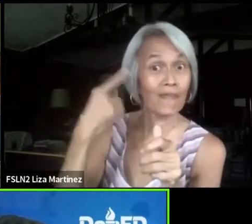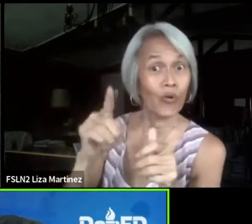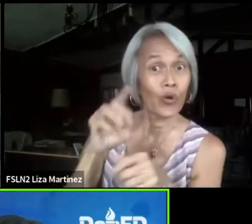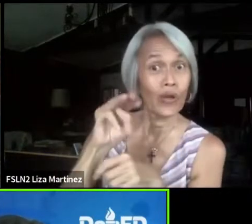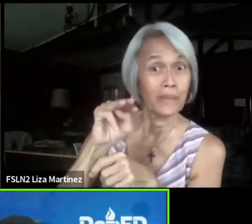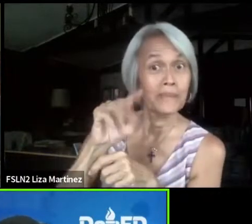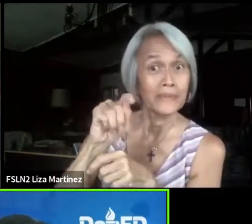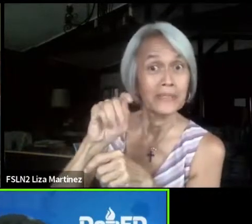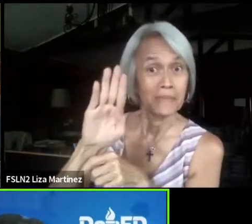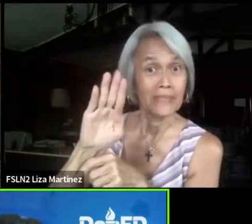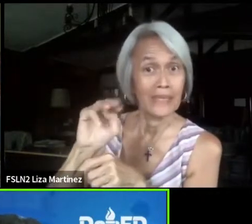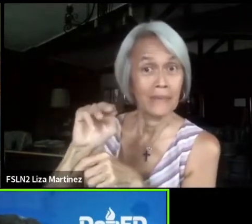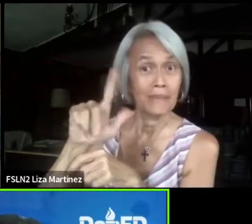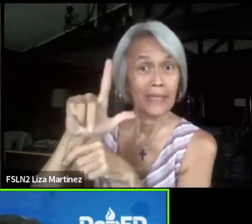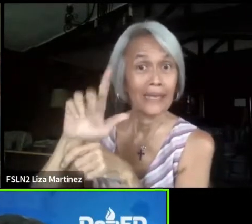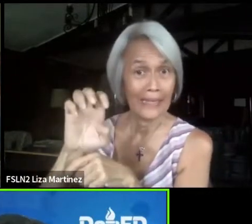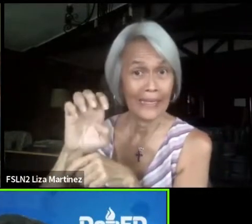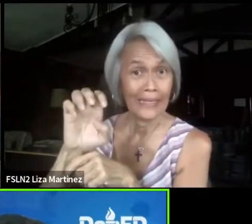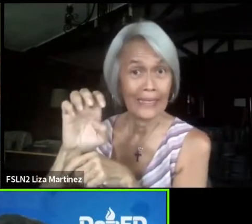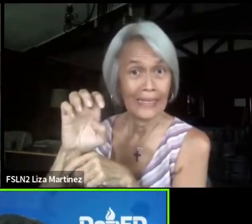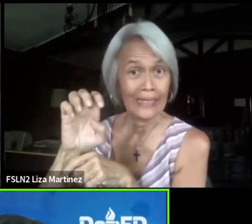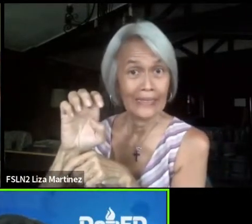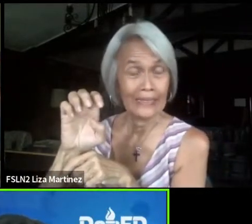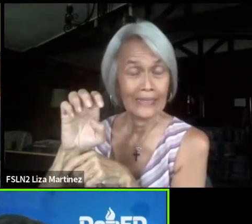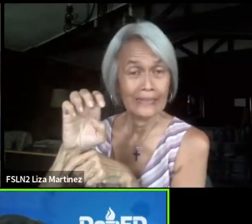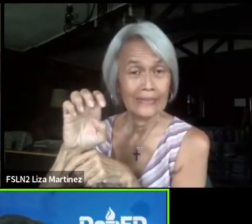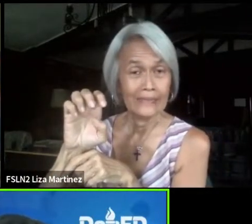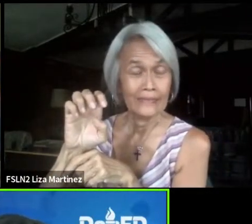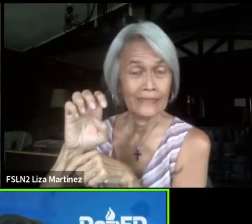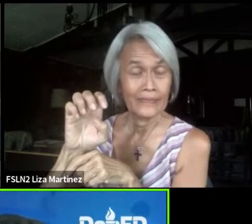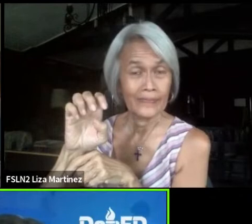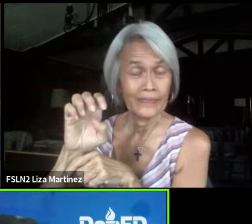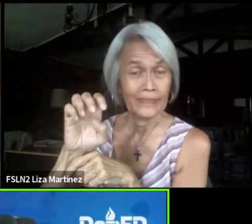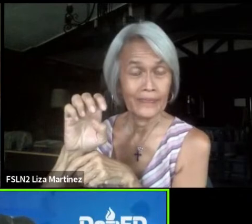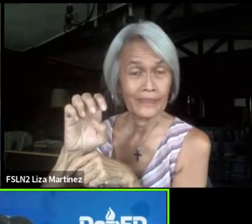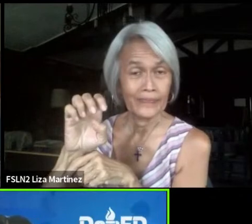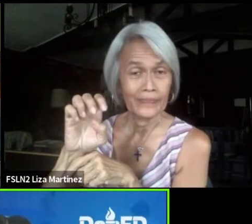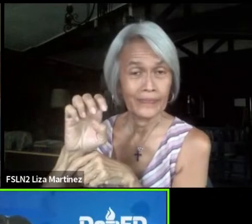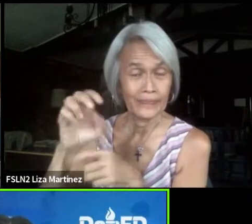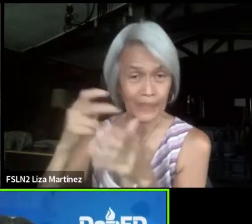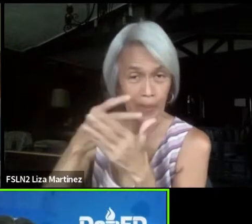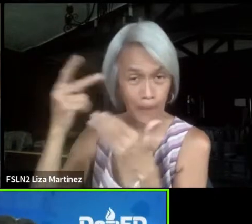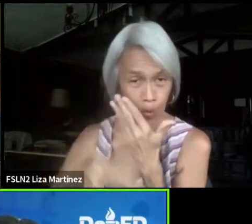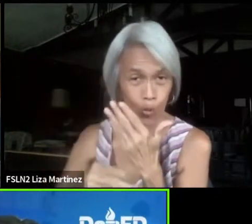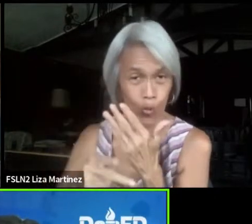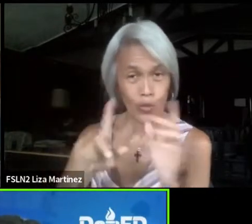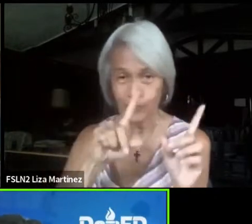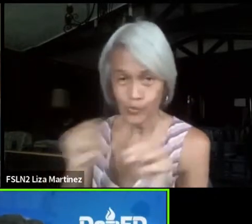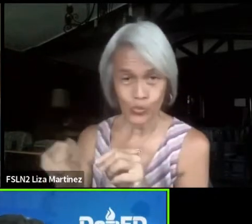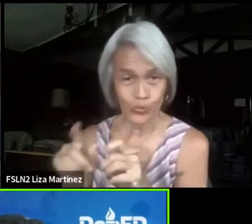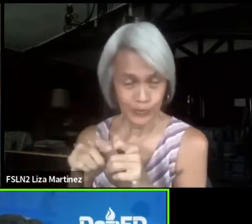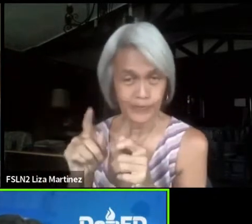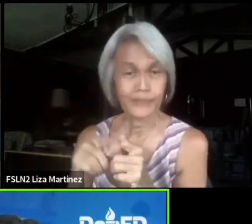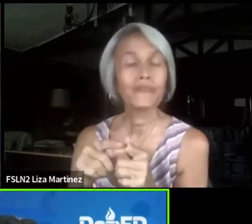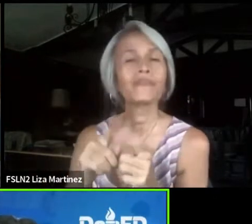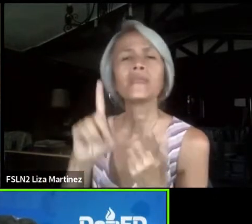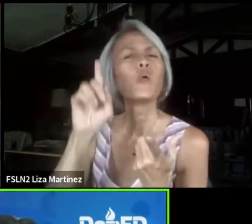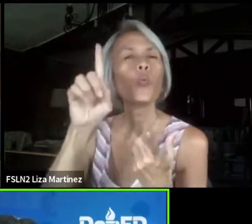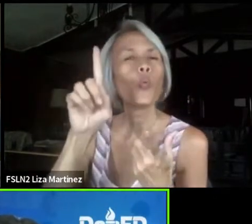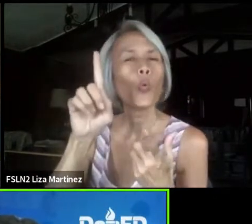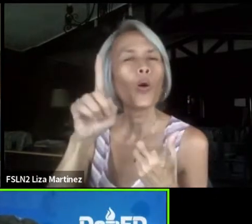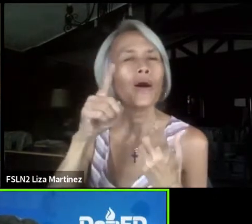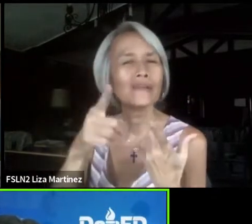multilingual education, or better known as MTBLE program implementation. And one of the provisions of